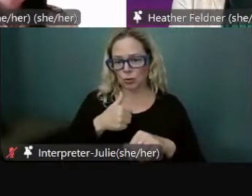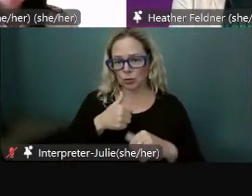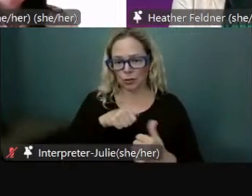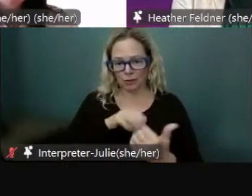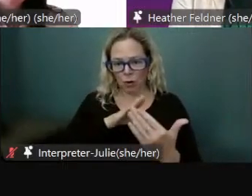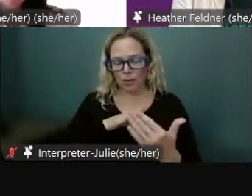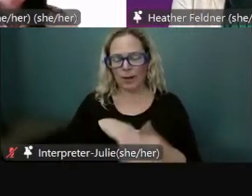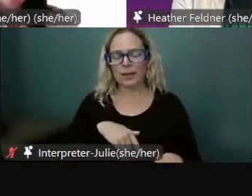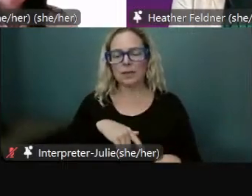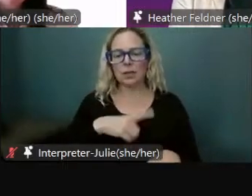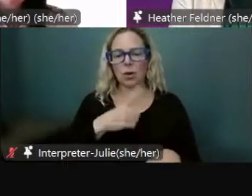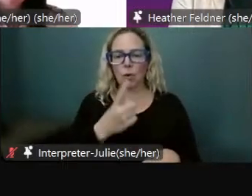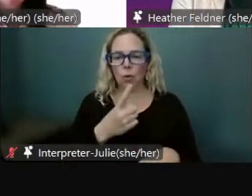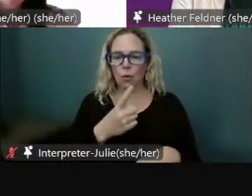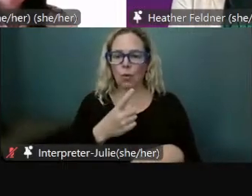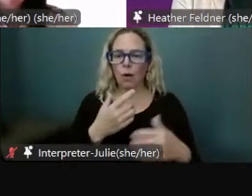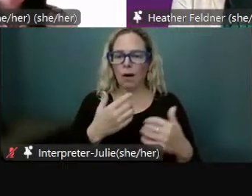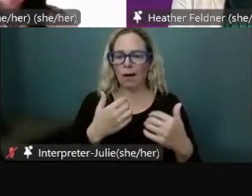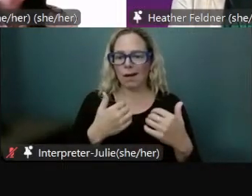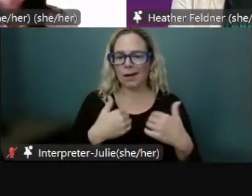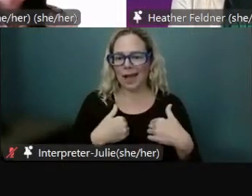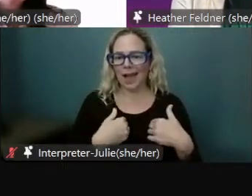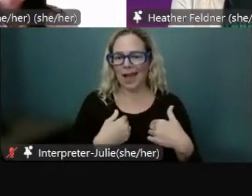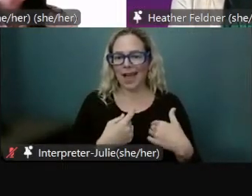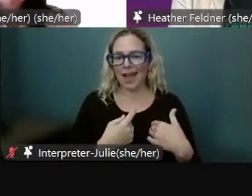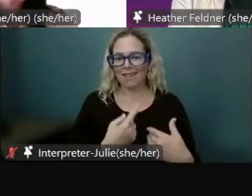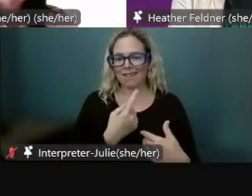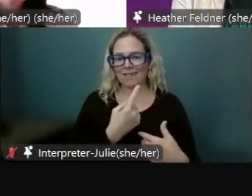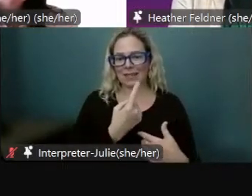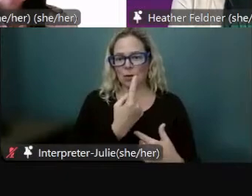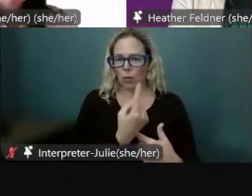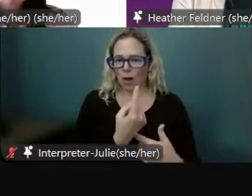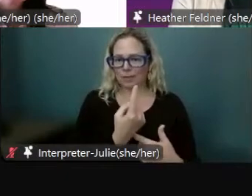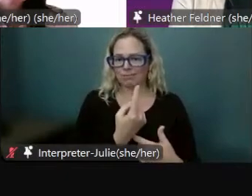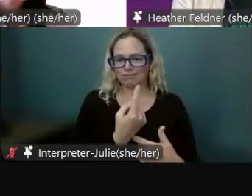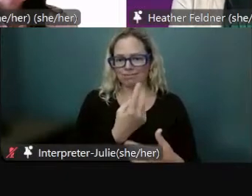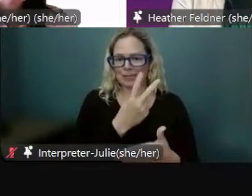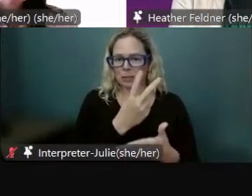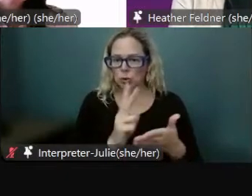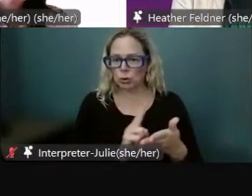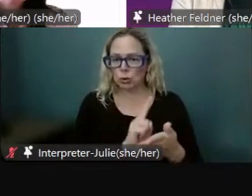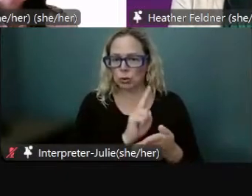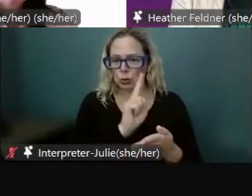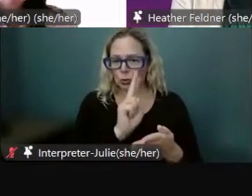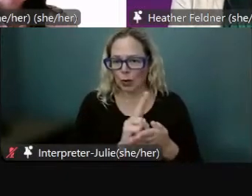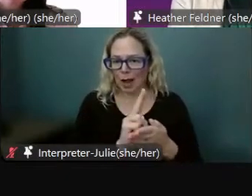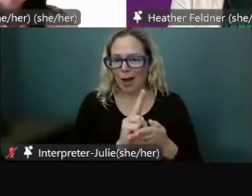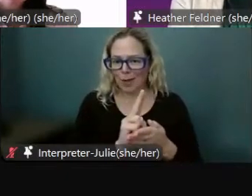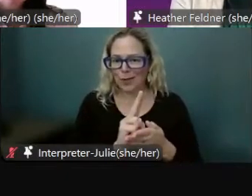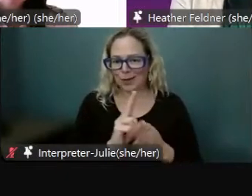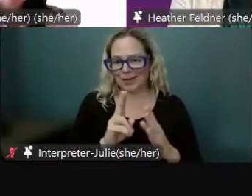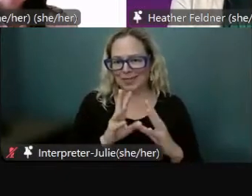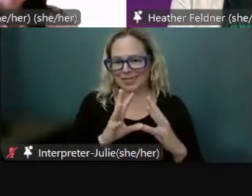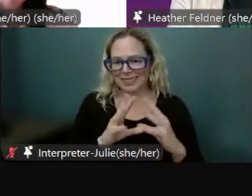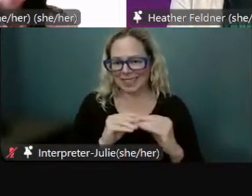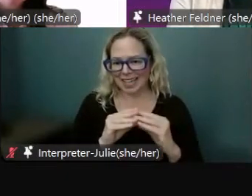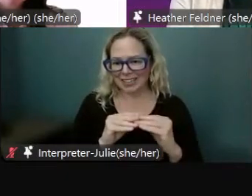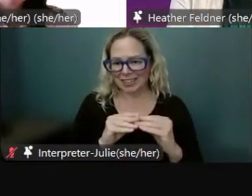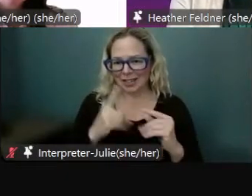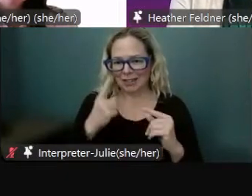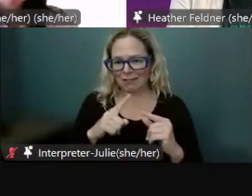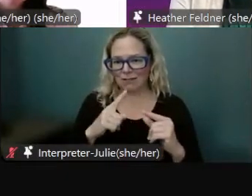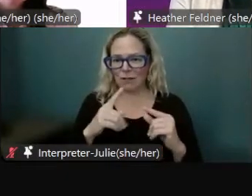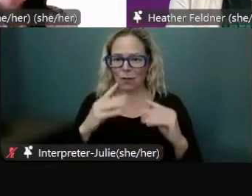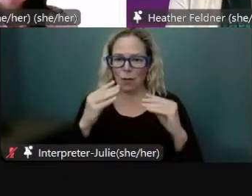of a single 2-hour long, fairly intense session of content delivery